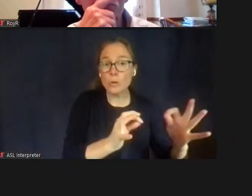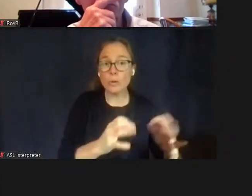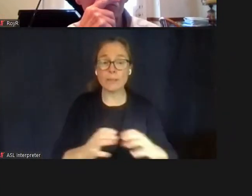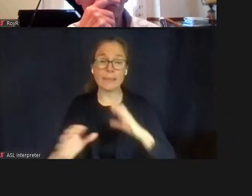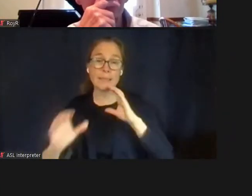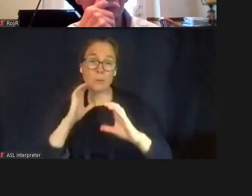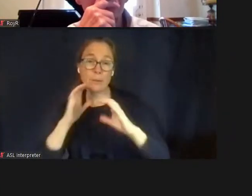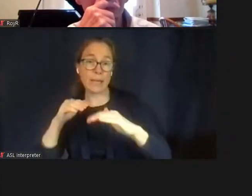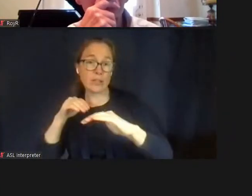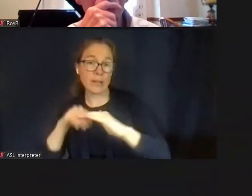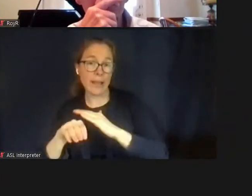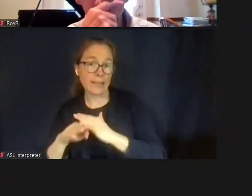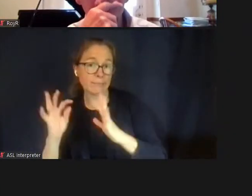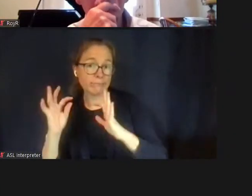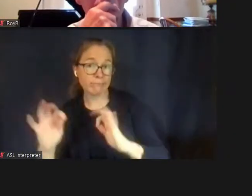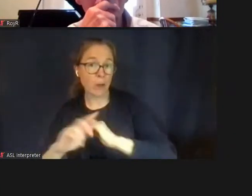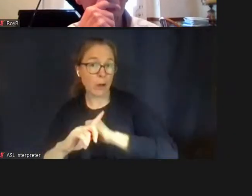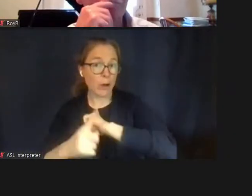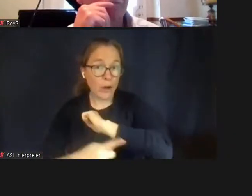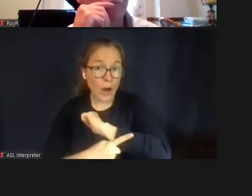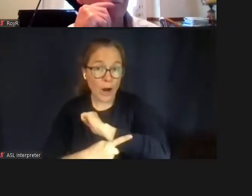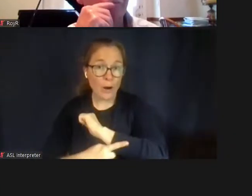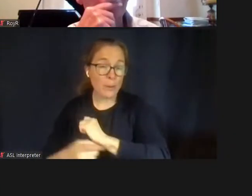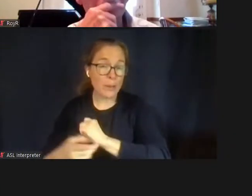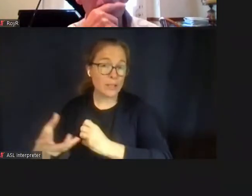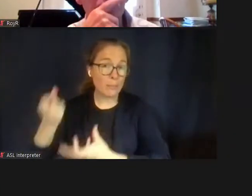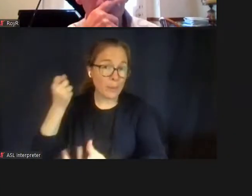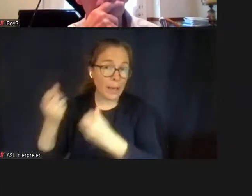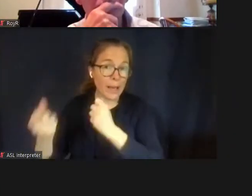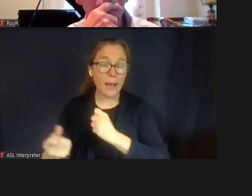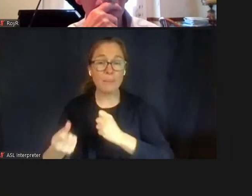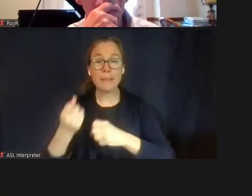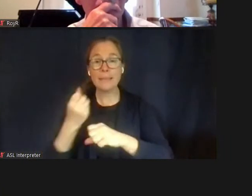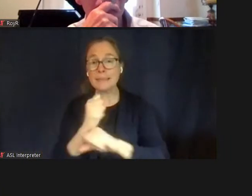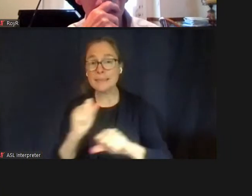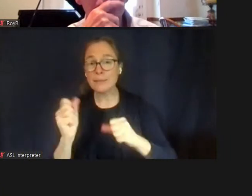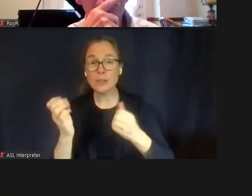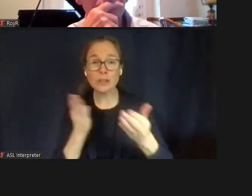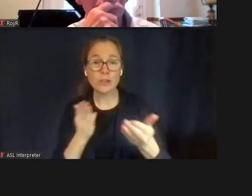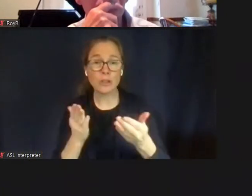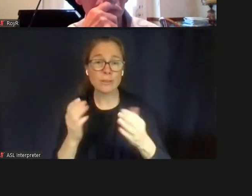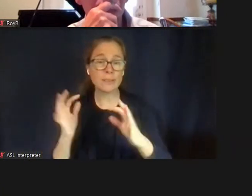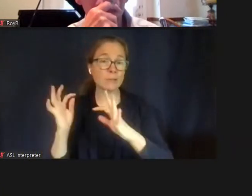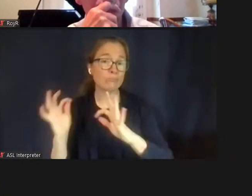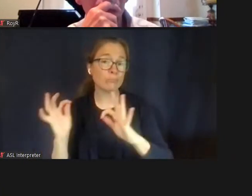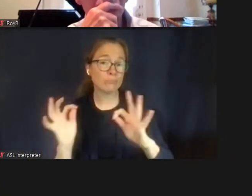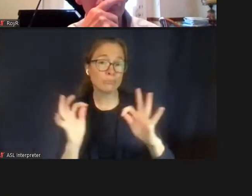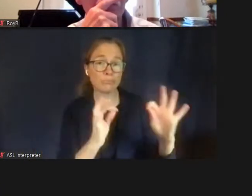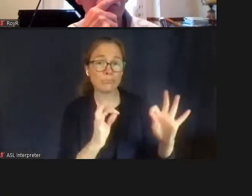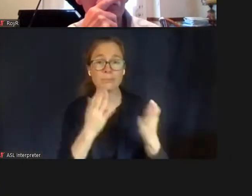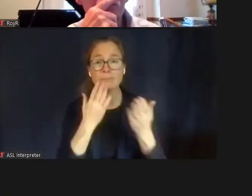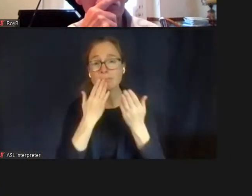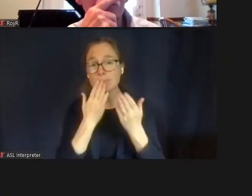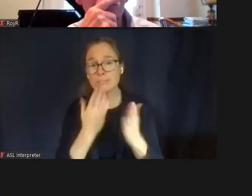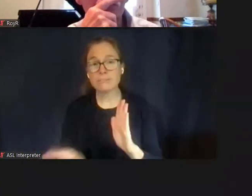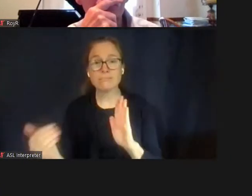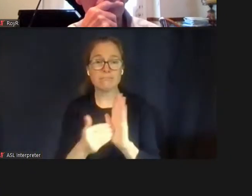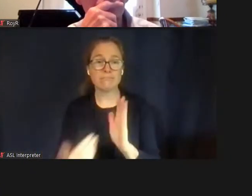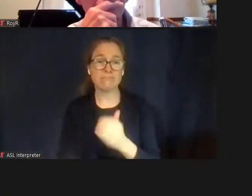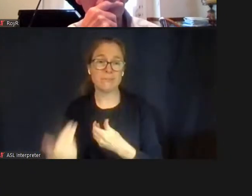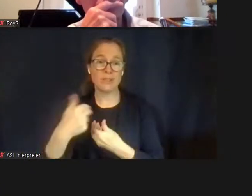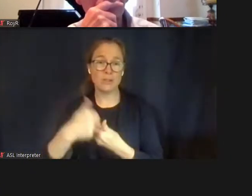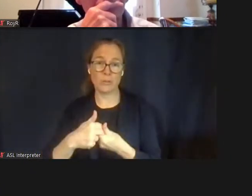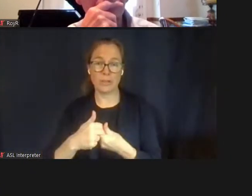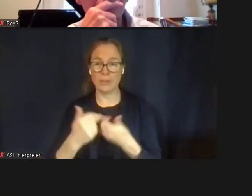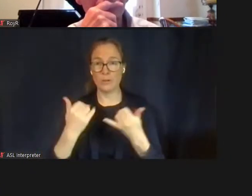access, garbage delivery, public safety services, and other things. So thank you again for joining us